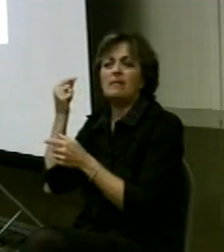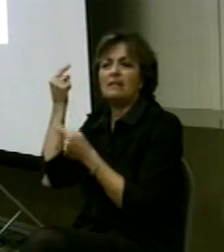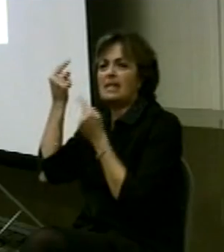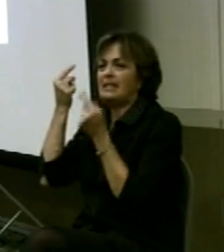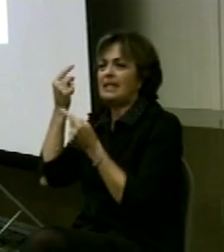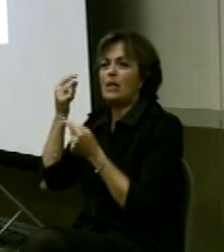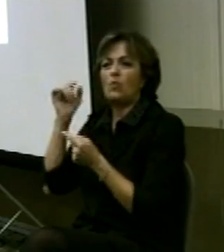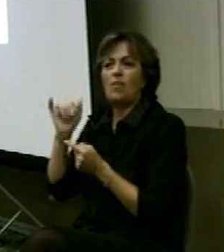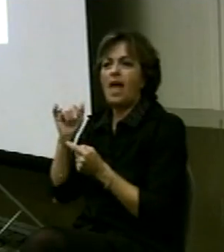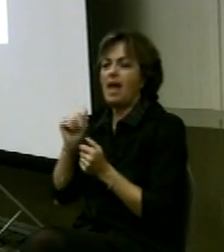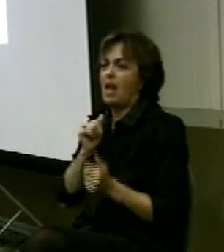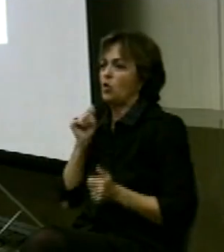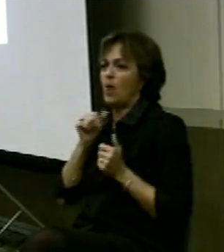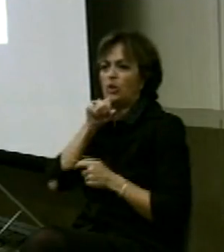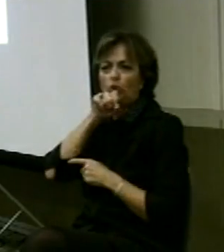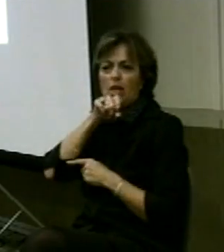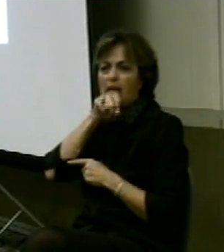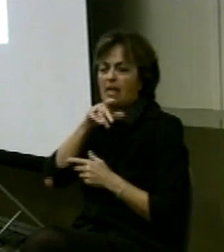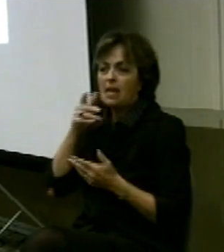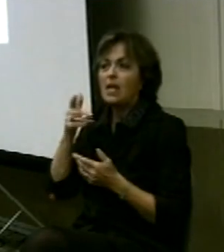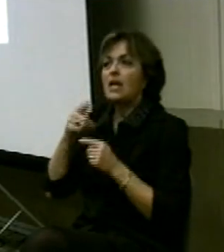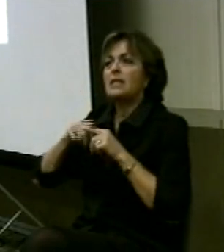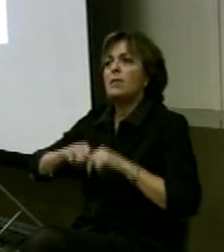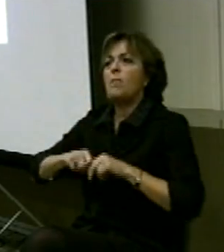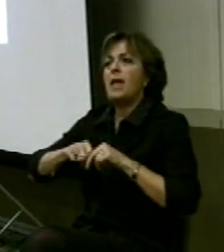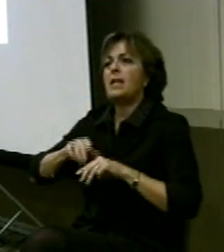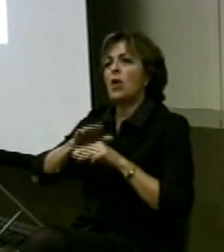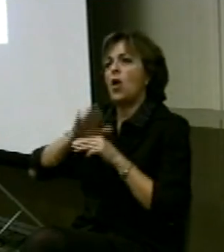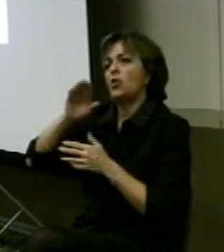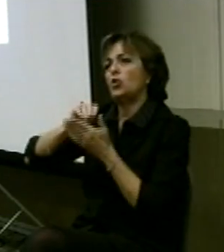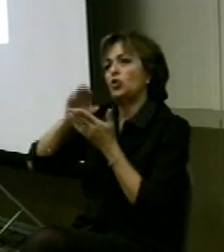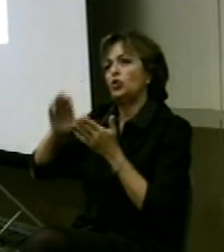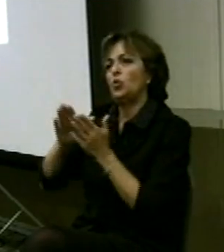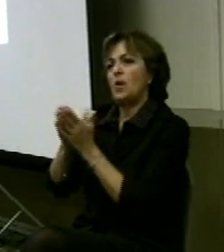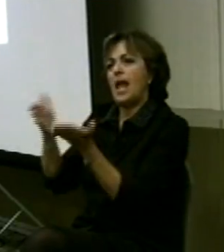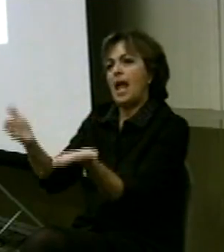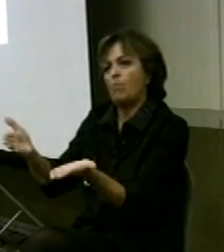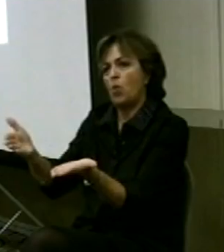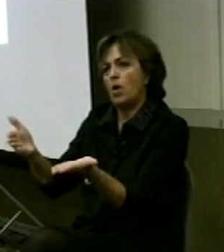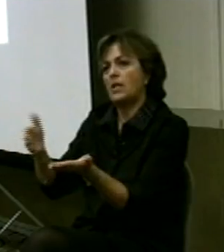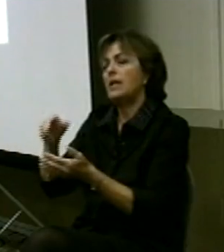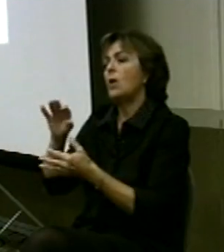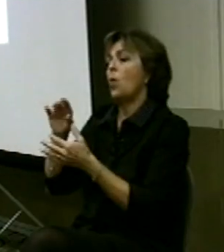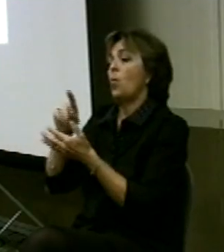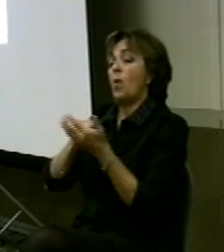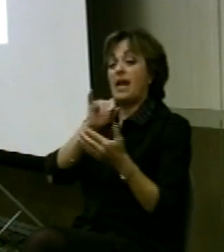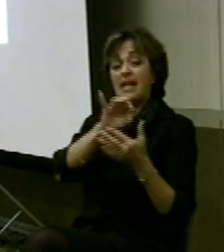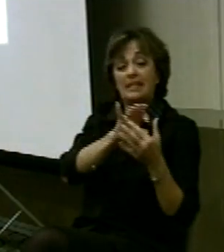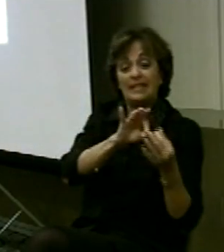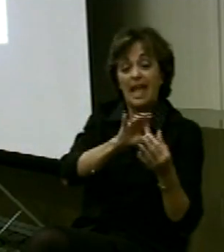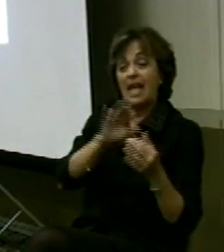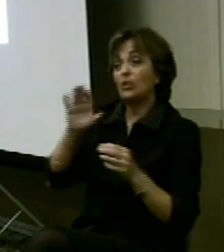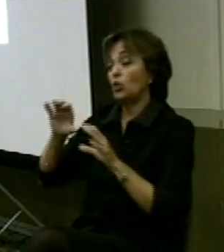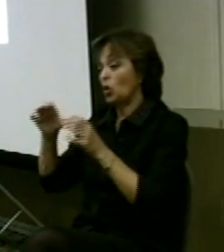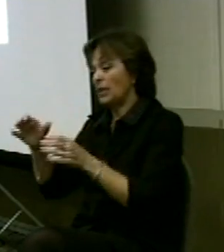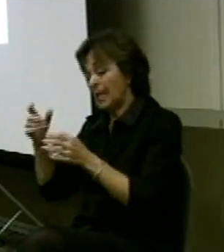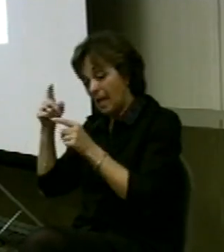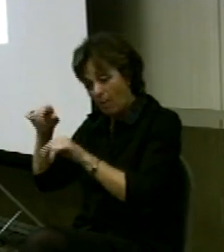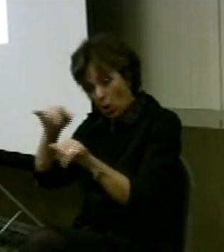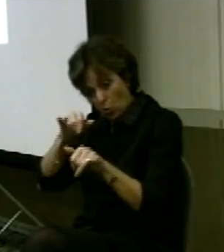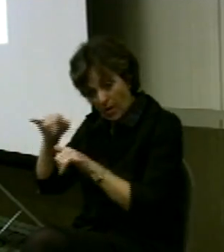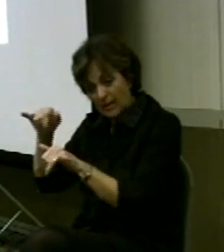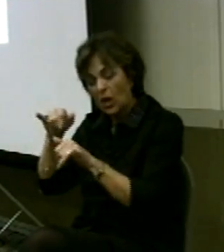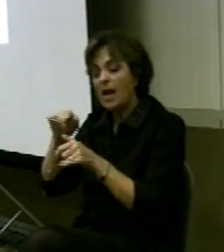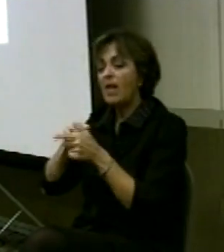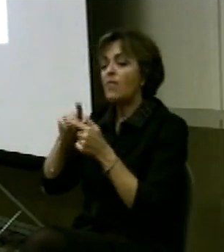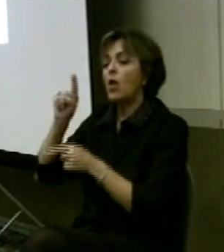act of aggression. So depending on what your student handbook says, depending on what your team agrees on, and then you only need to include